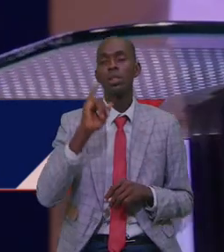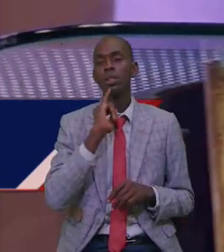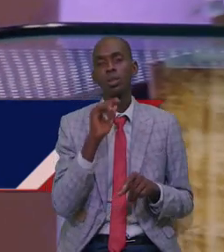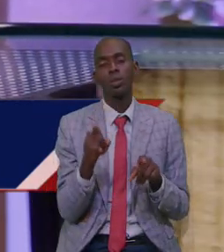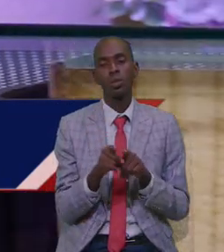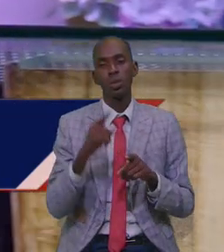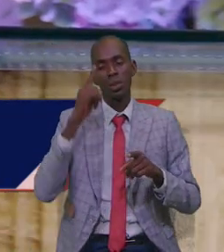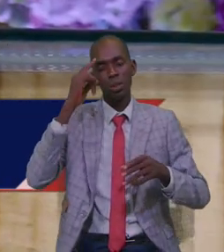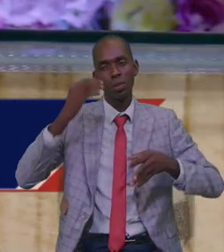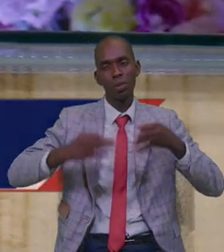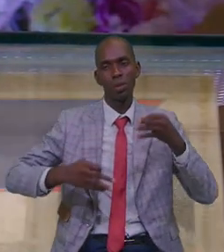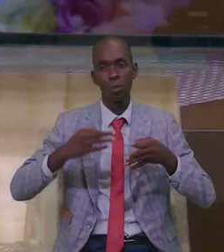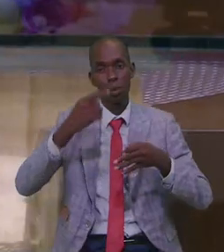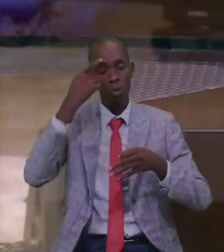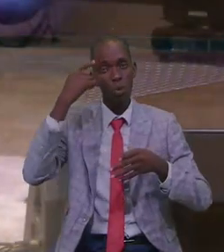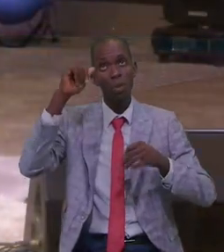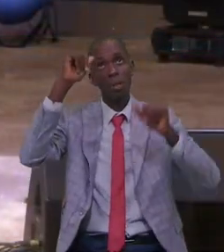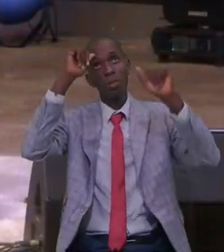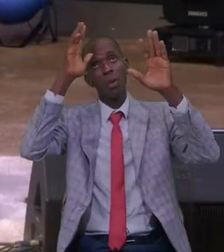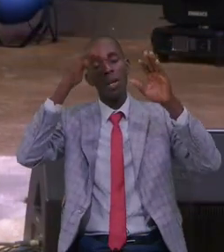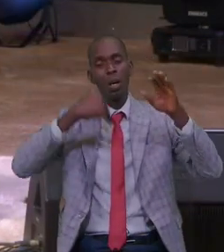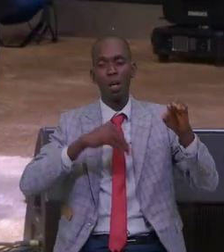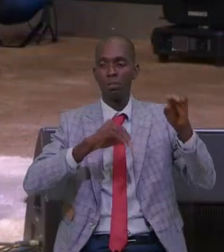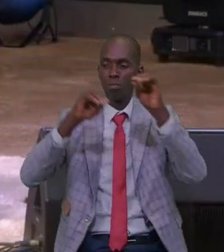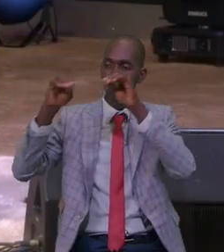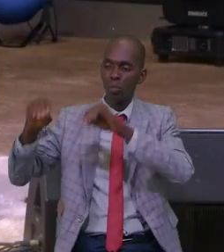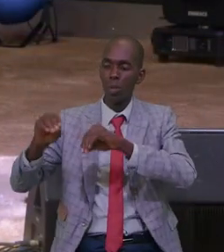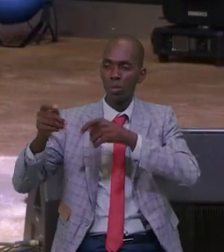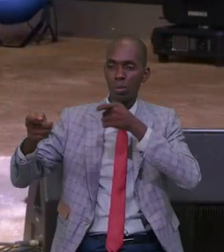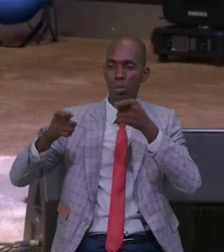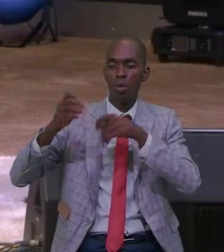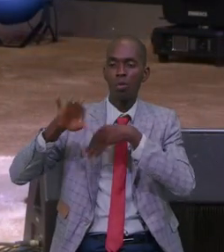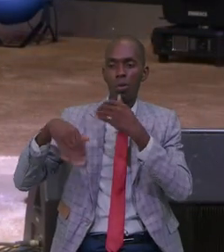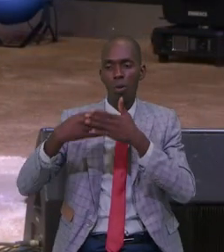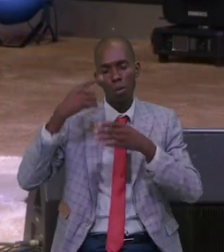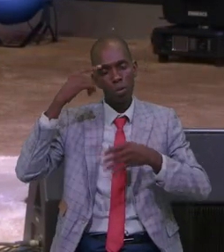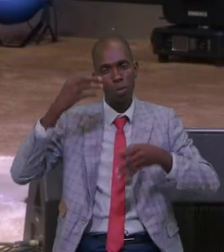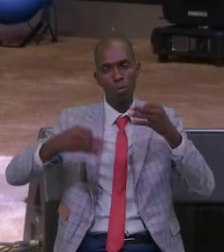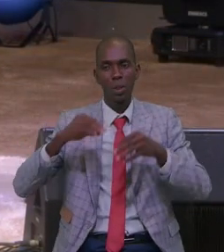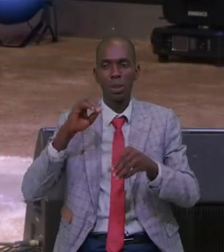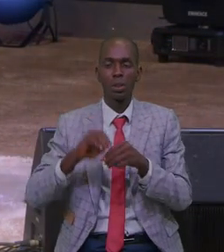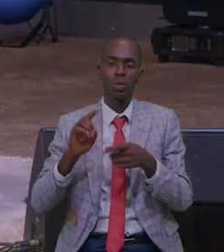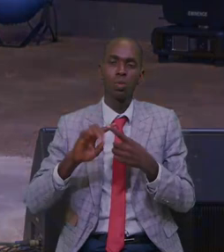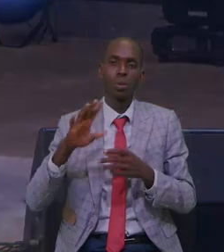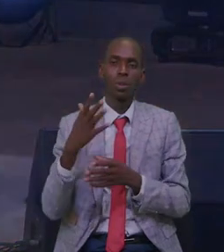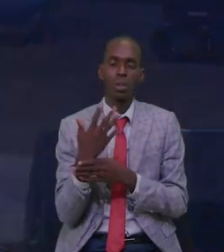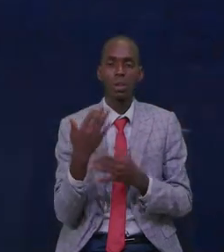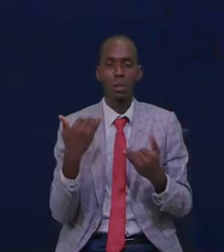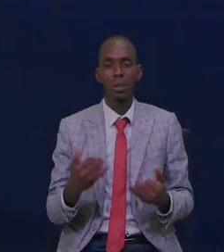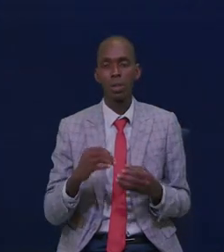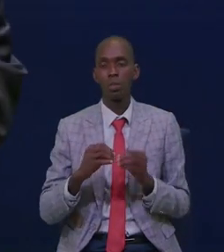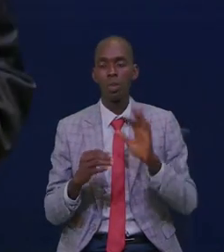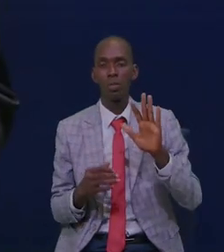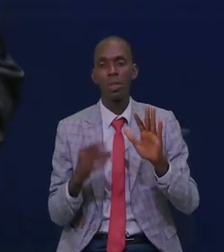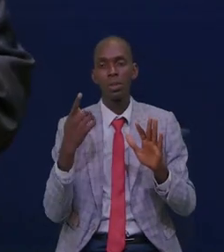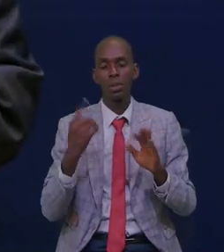Father has committed all judgment into his Son. Number five now is the smiting